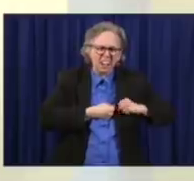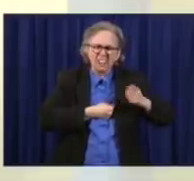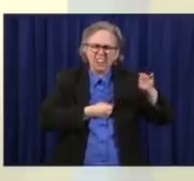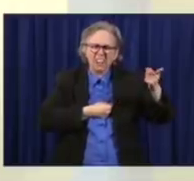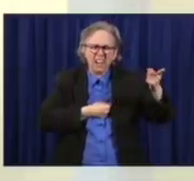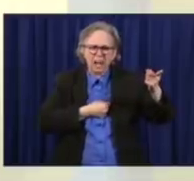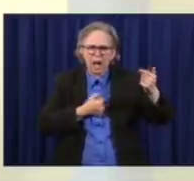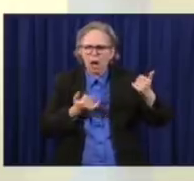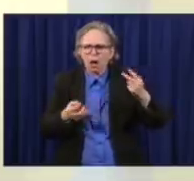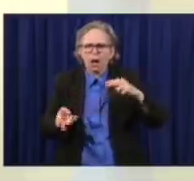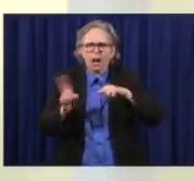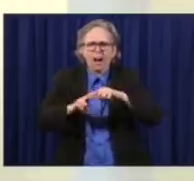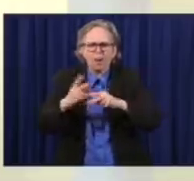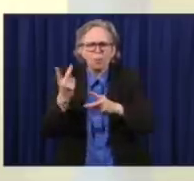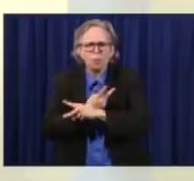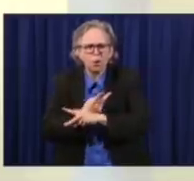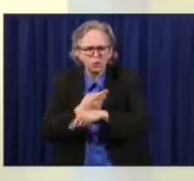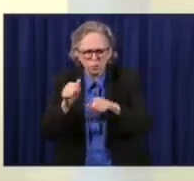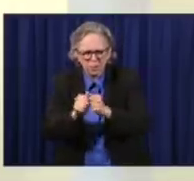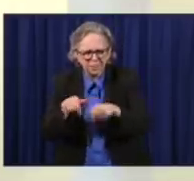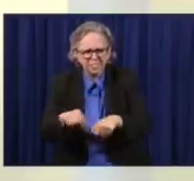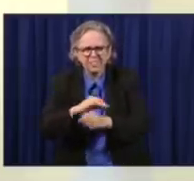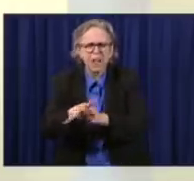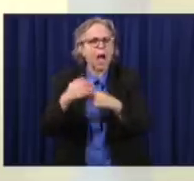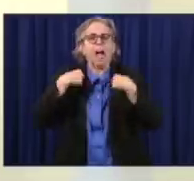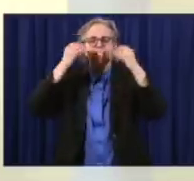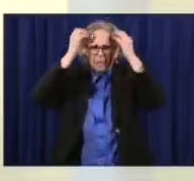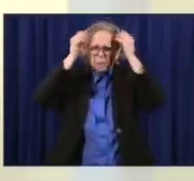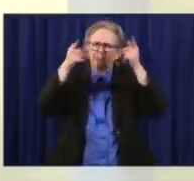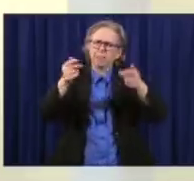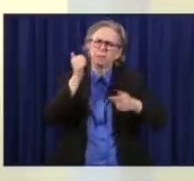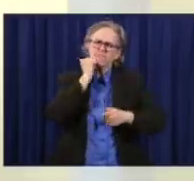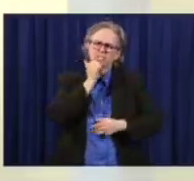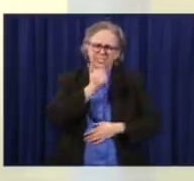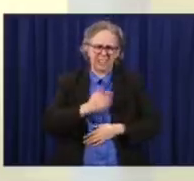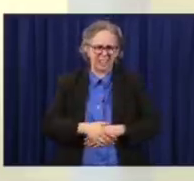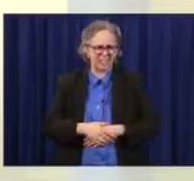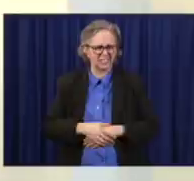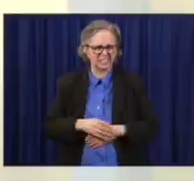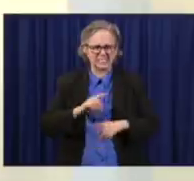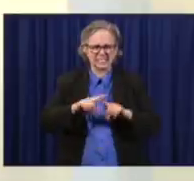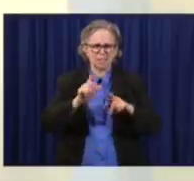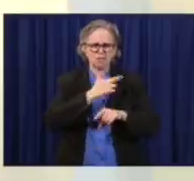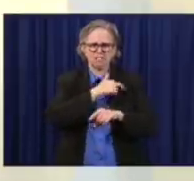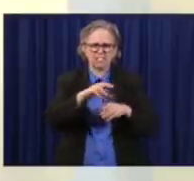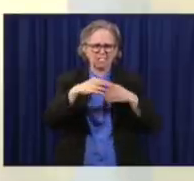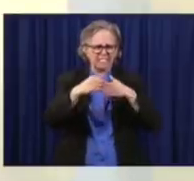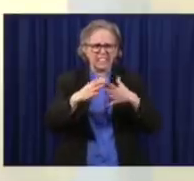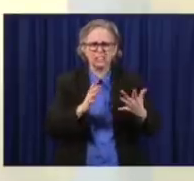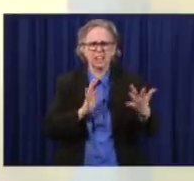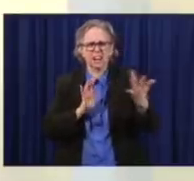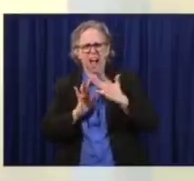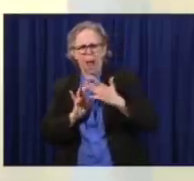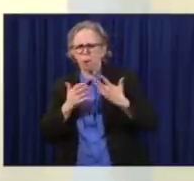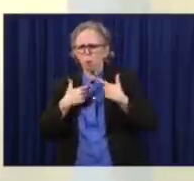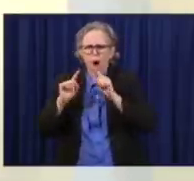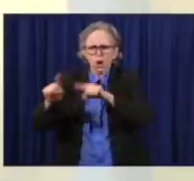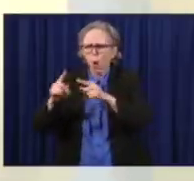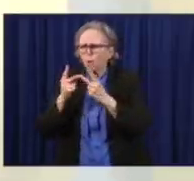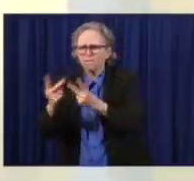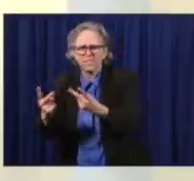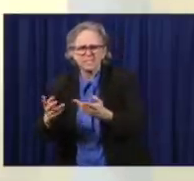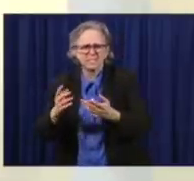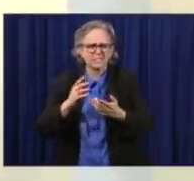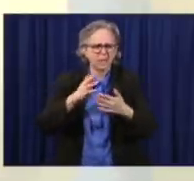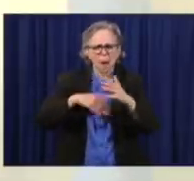them every day. I've heard from religious leaders who want to visit a nursing home and be there to give comfort. And